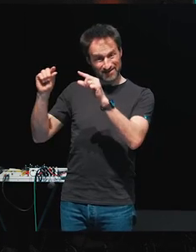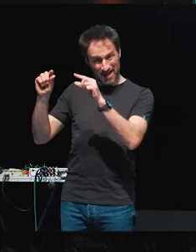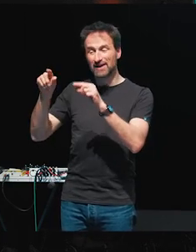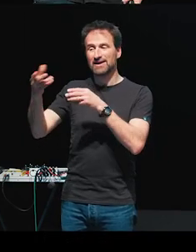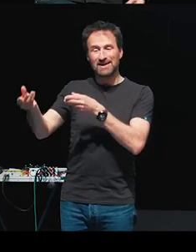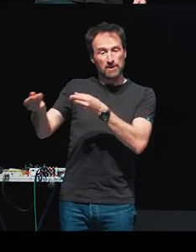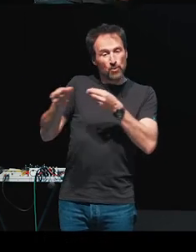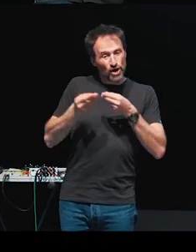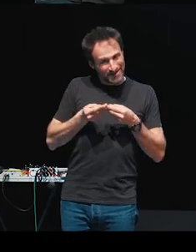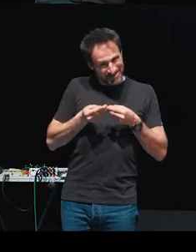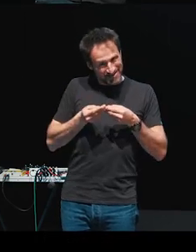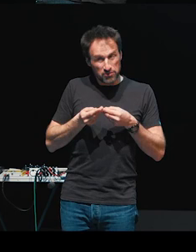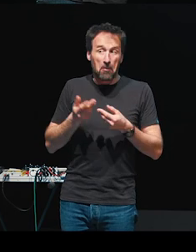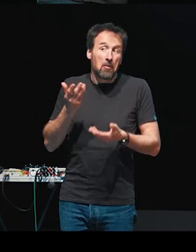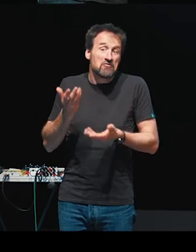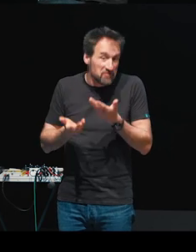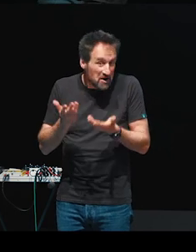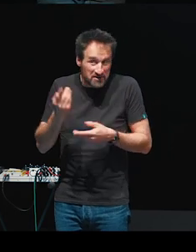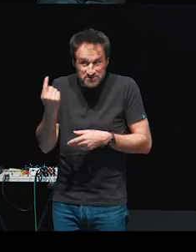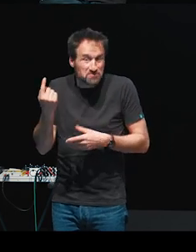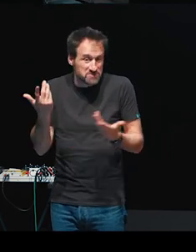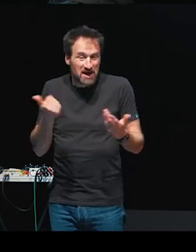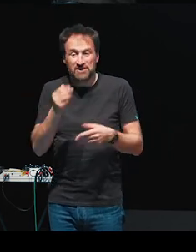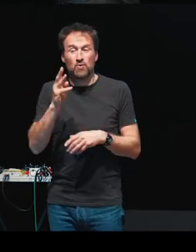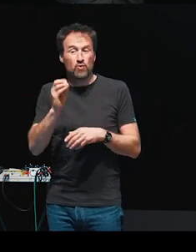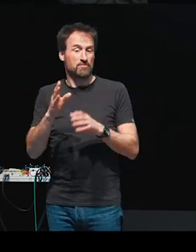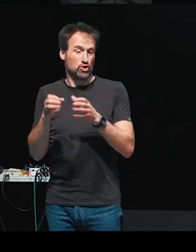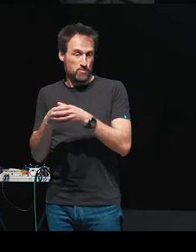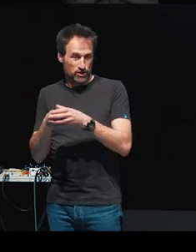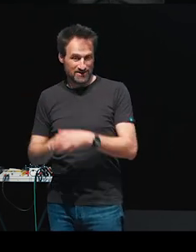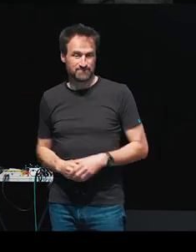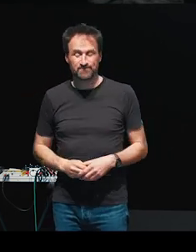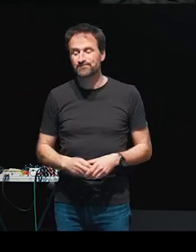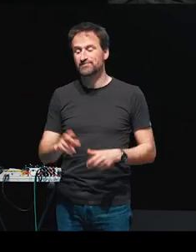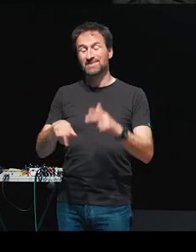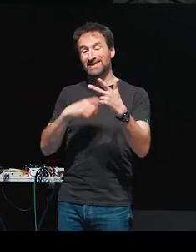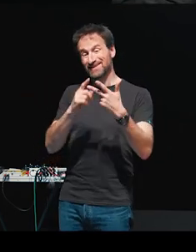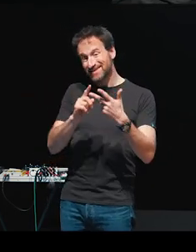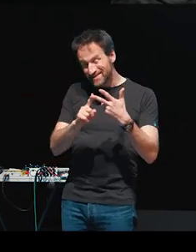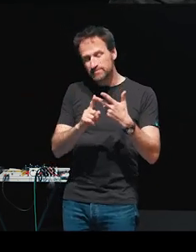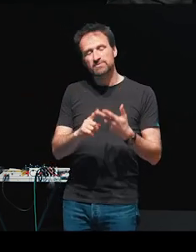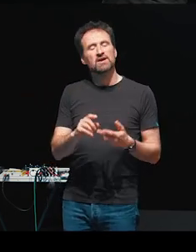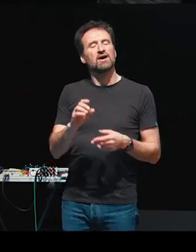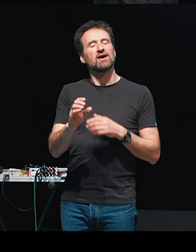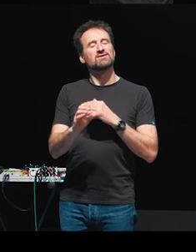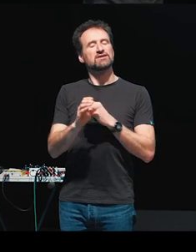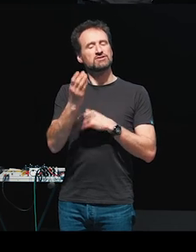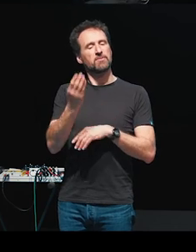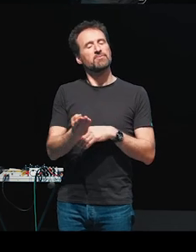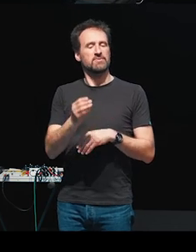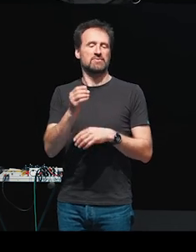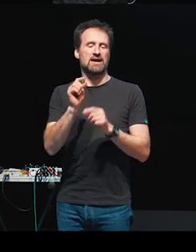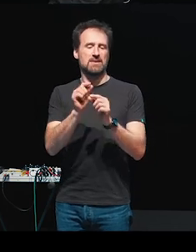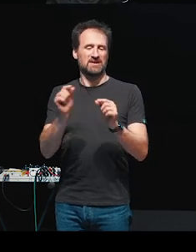something might be a web component. The third thing is about custom elements. If you ask me, this is